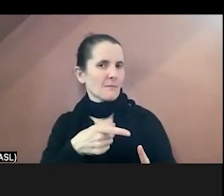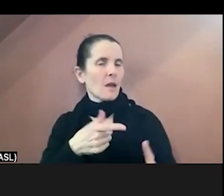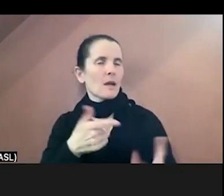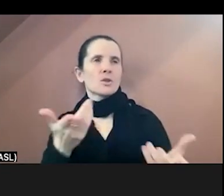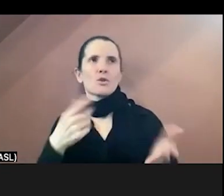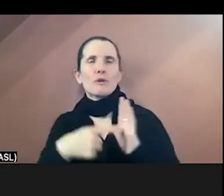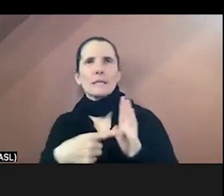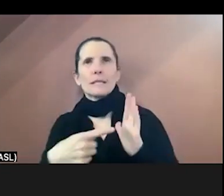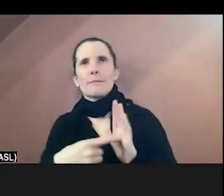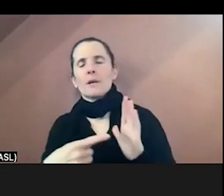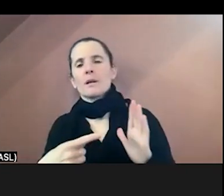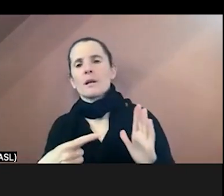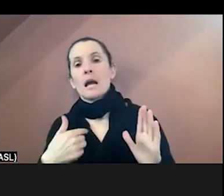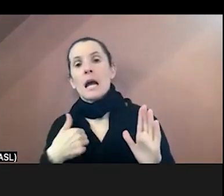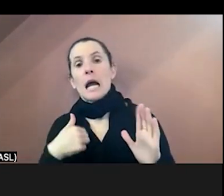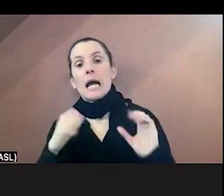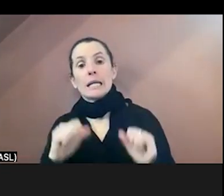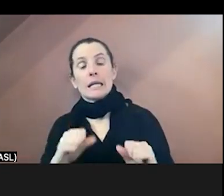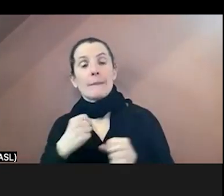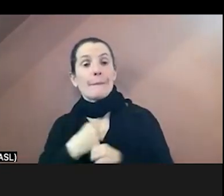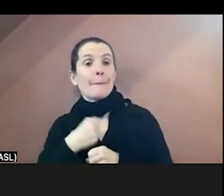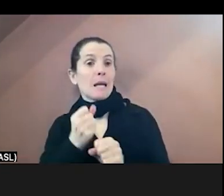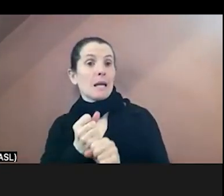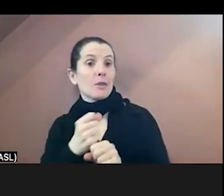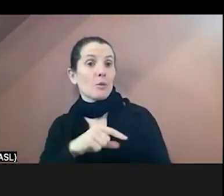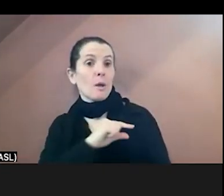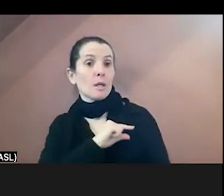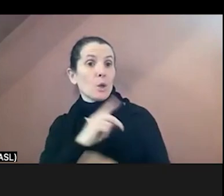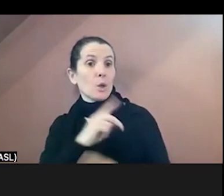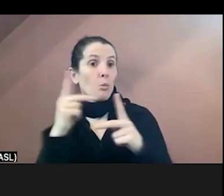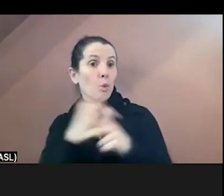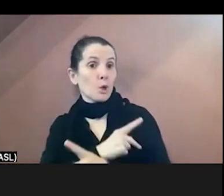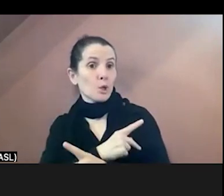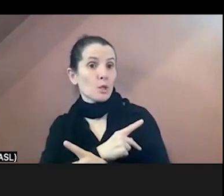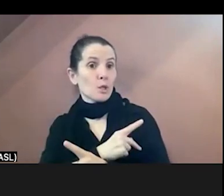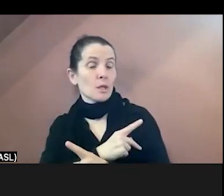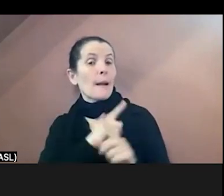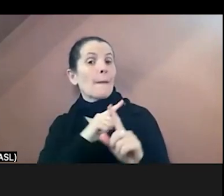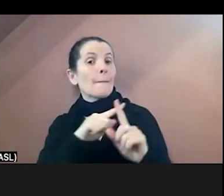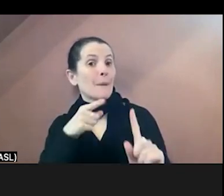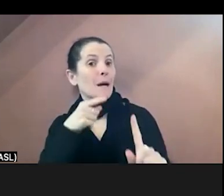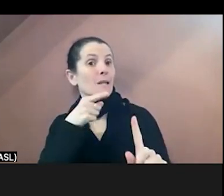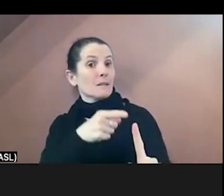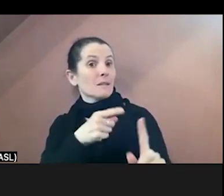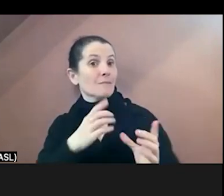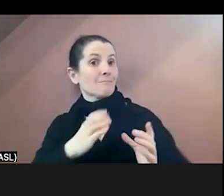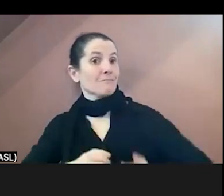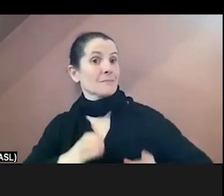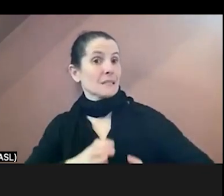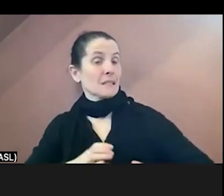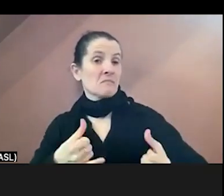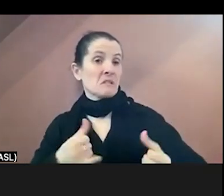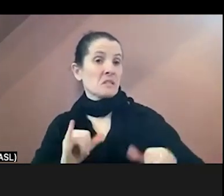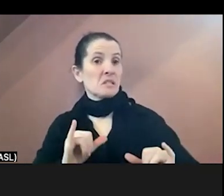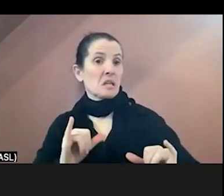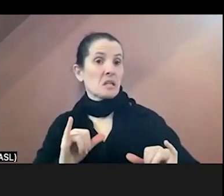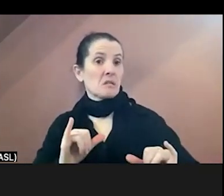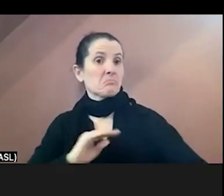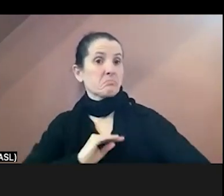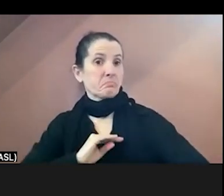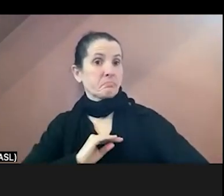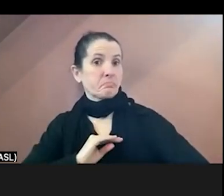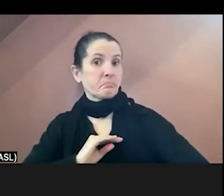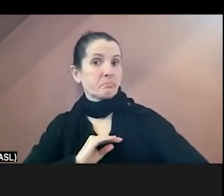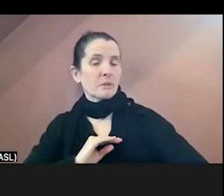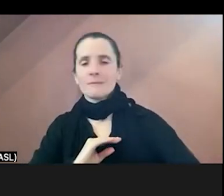can worsen the quality without changing the overall rate a lot. And this is wrong because